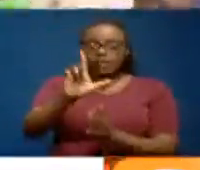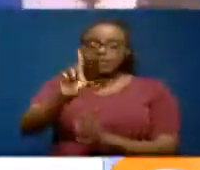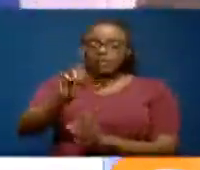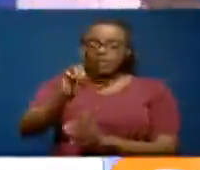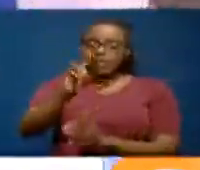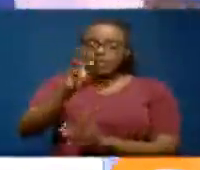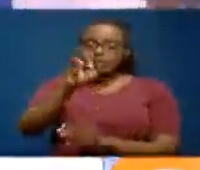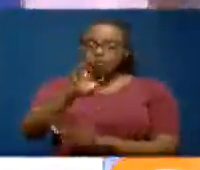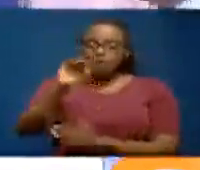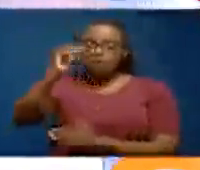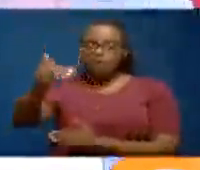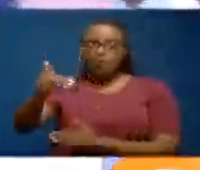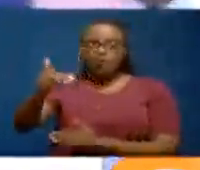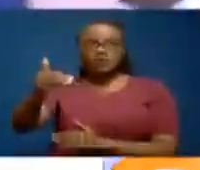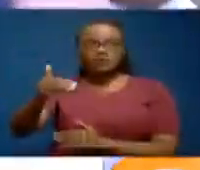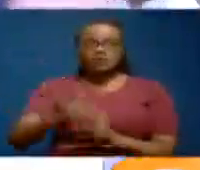towns.